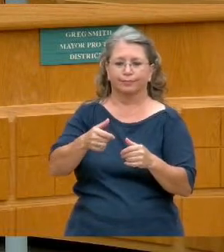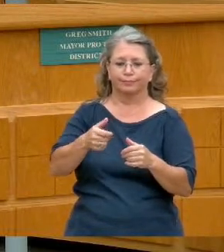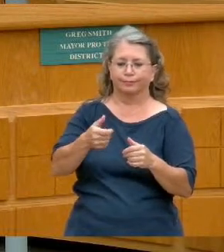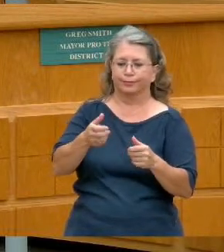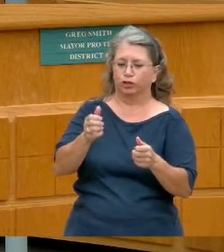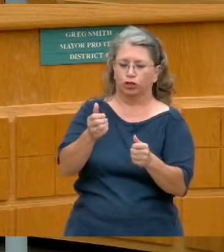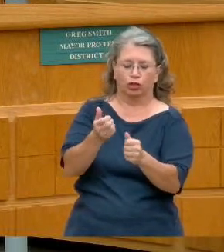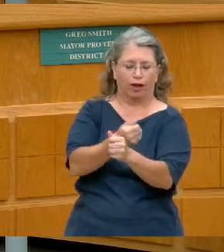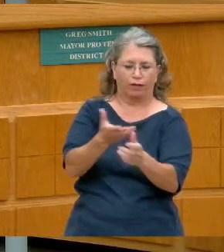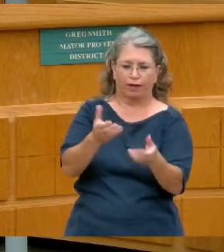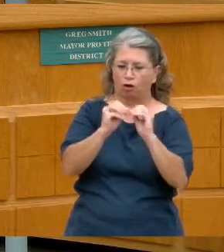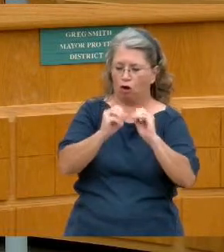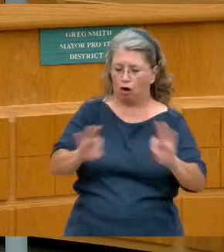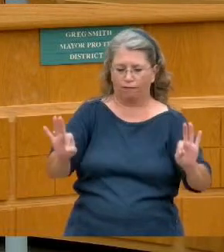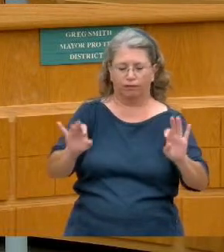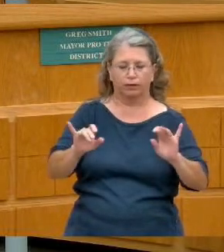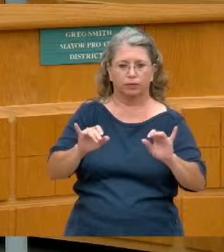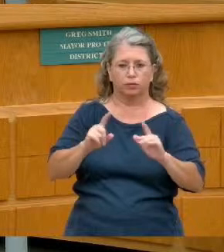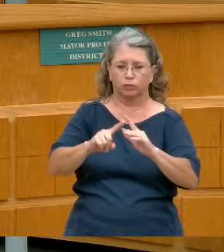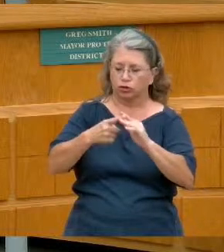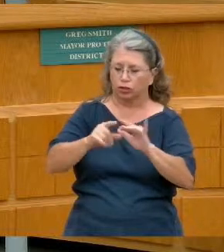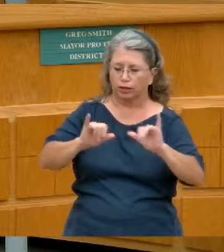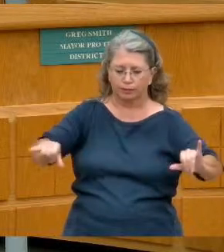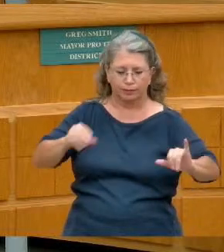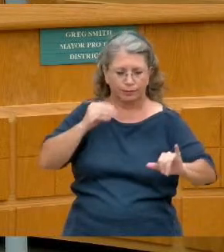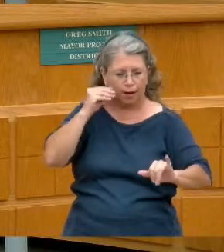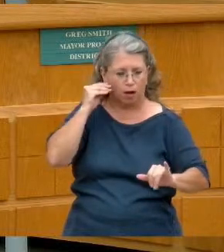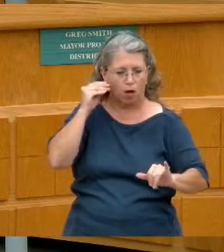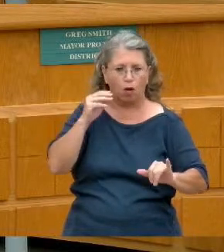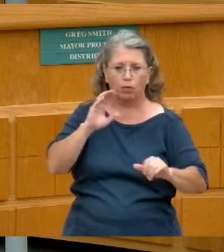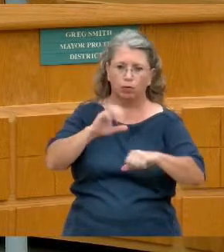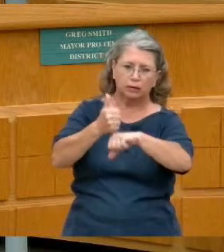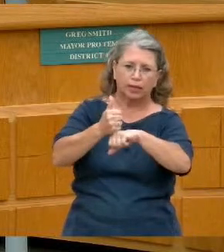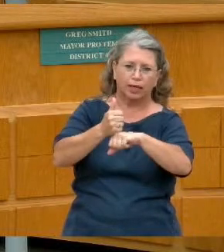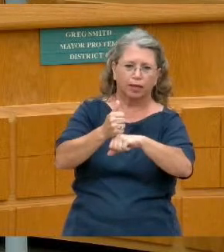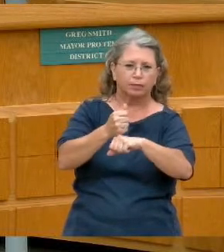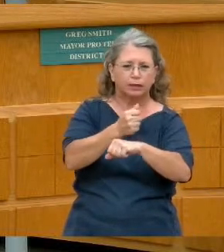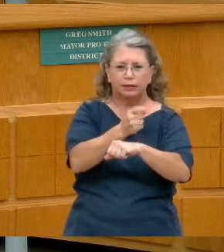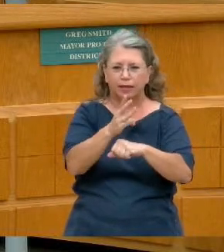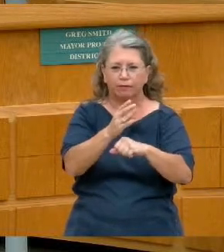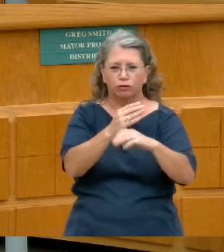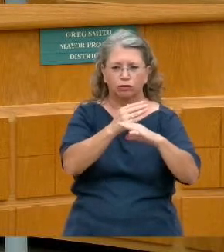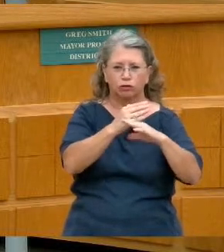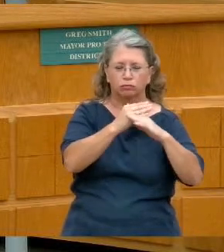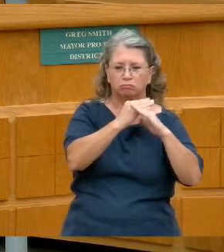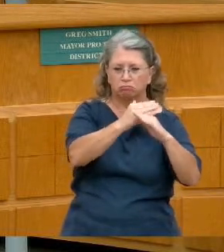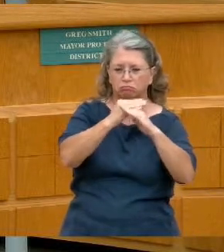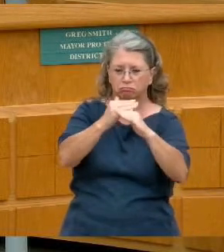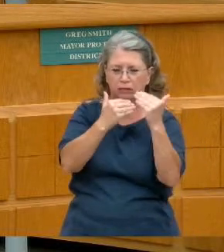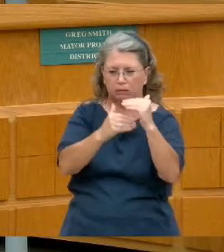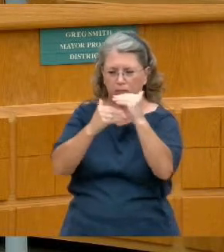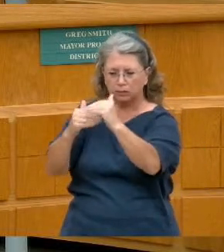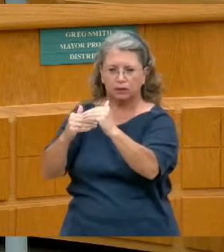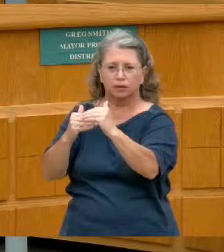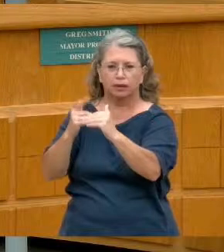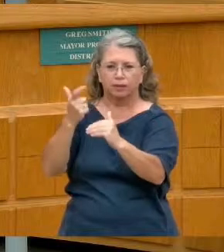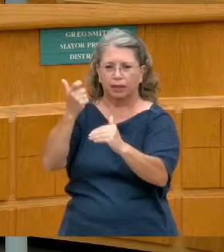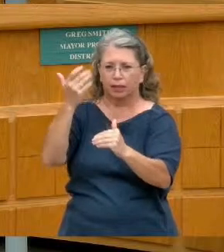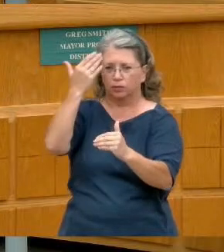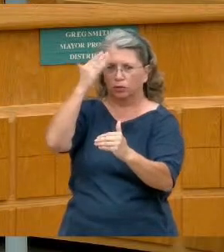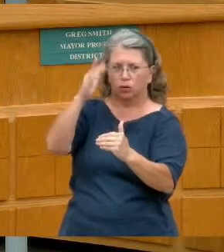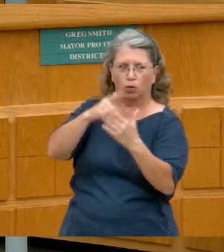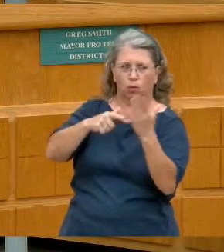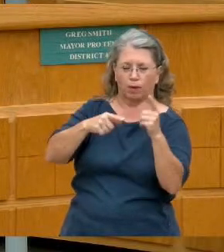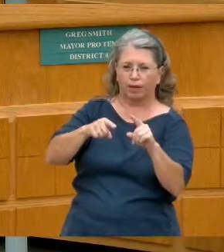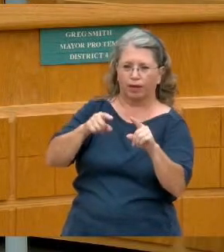at home. We implemented a number of restrictions because there was a lot that we didn't know about COVID, even though around the world a lot of people had already seen it. It